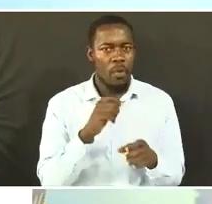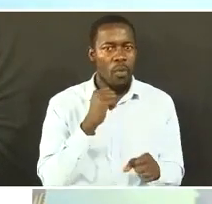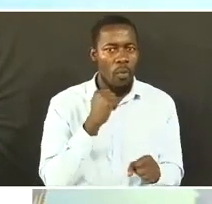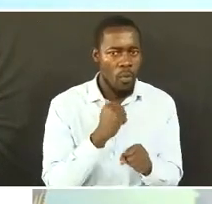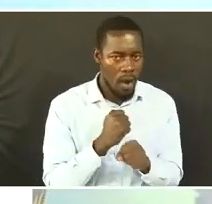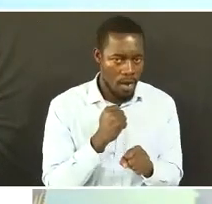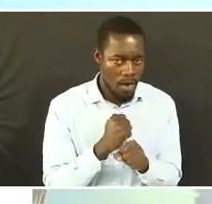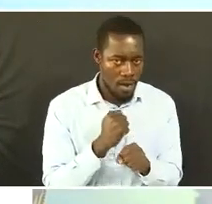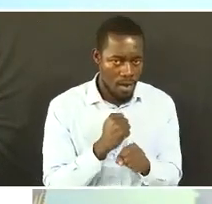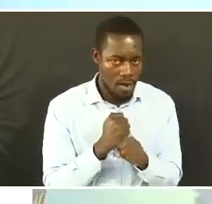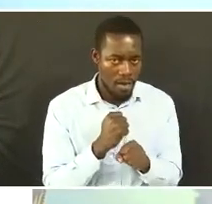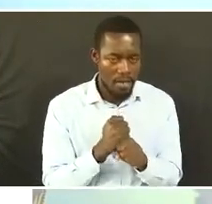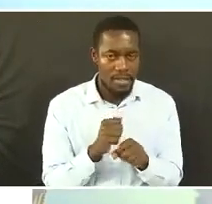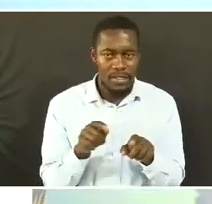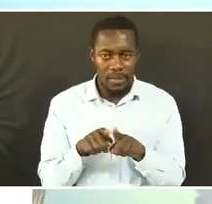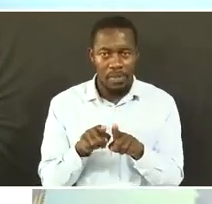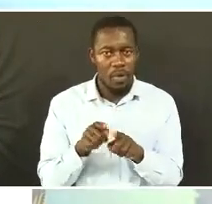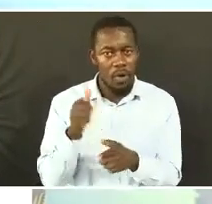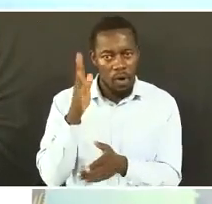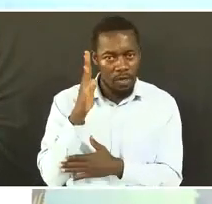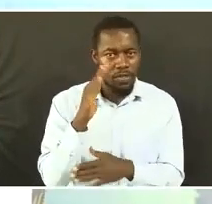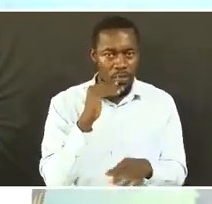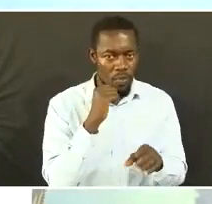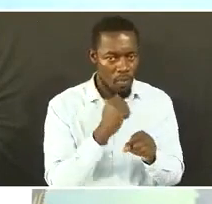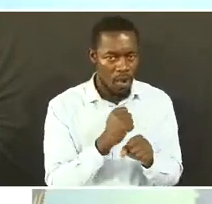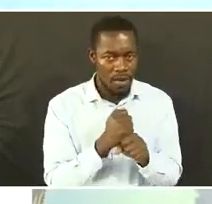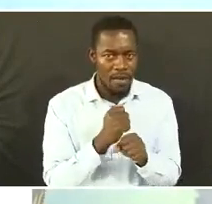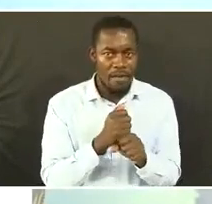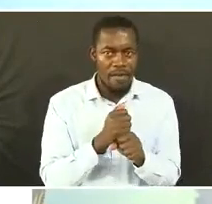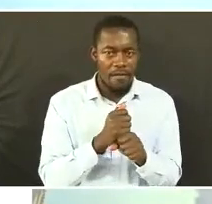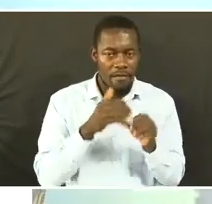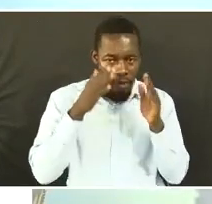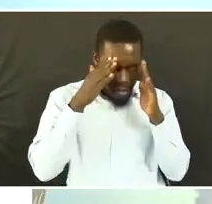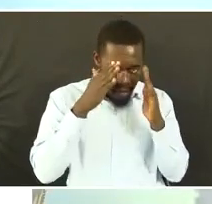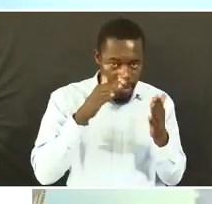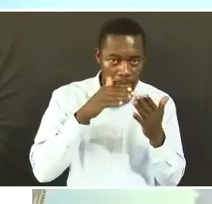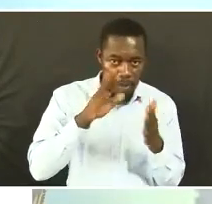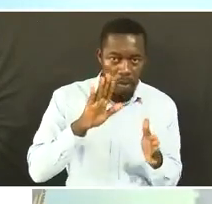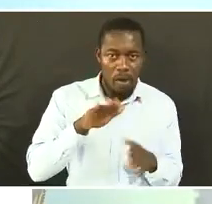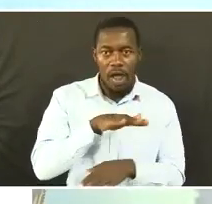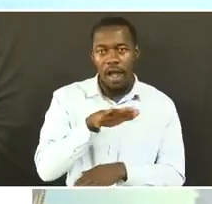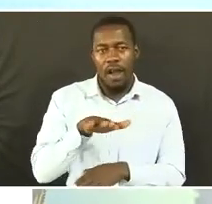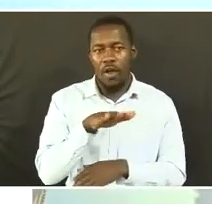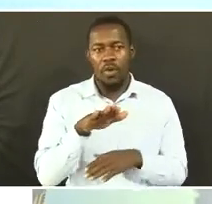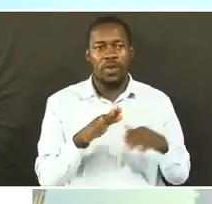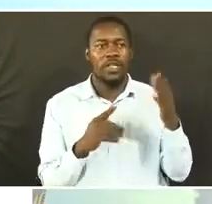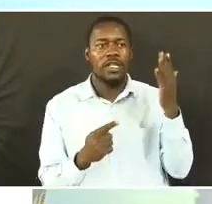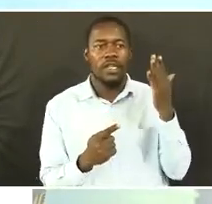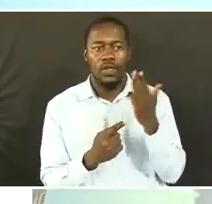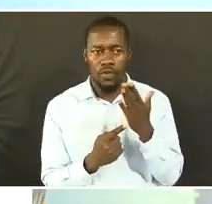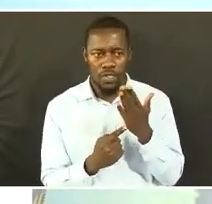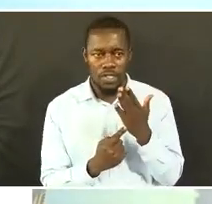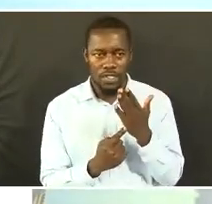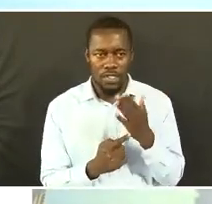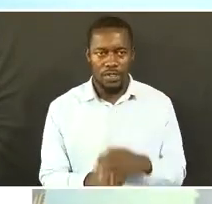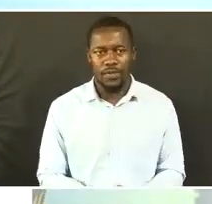ride significantly on the advancements in technology that God has gifted to his